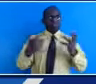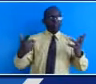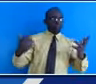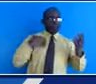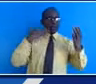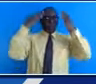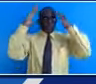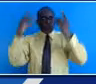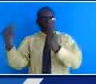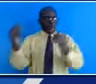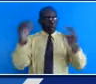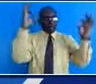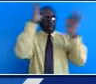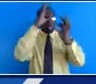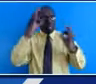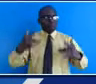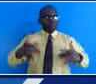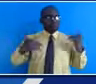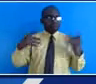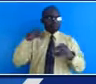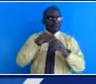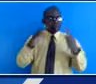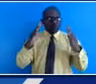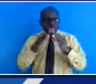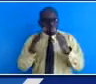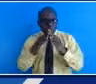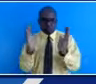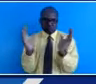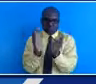quality of life, and in this particular case, in the village of